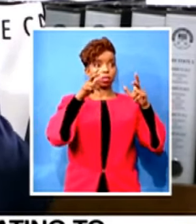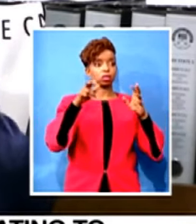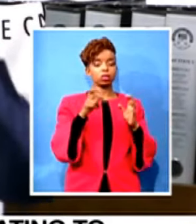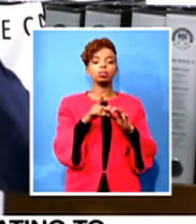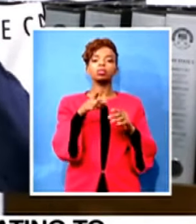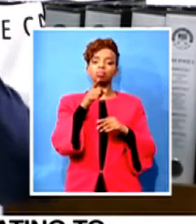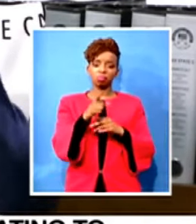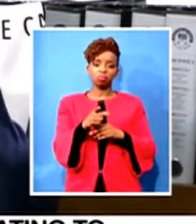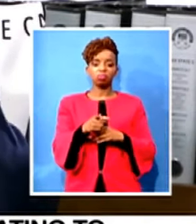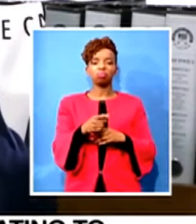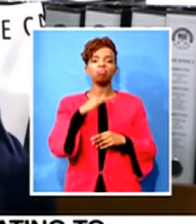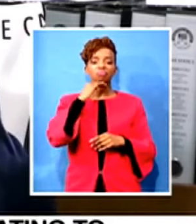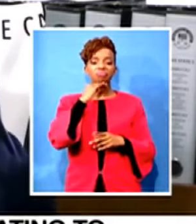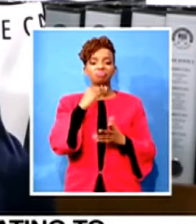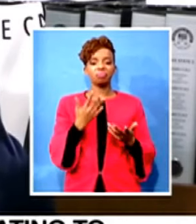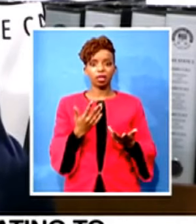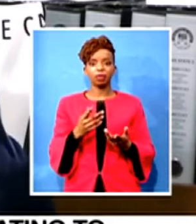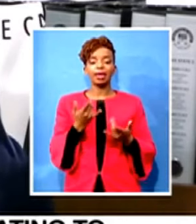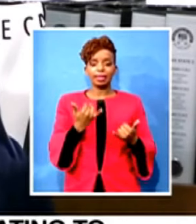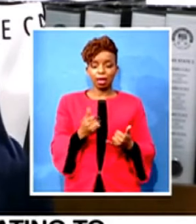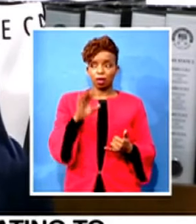here is not the thing.